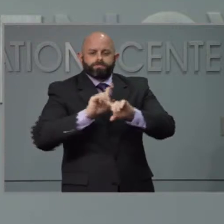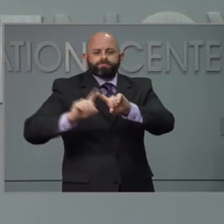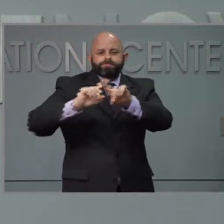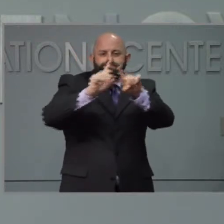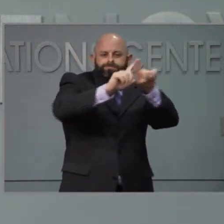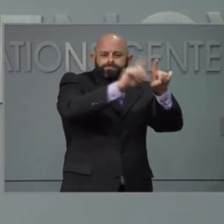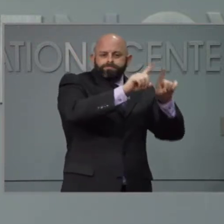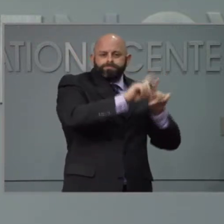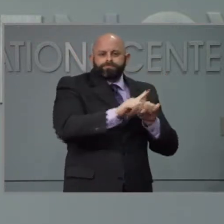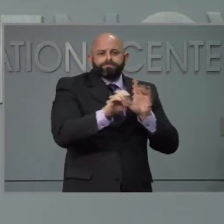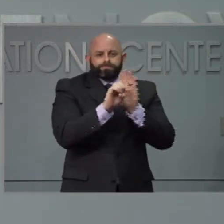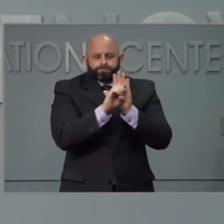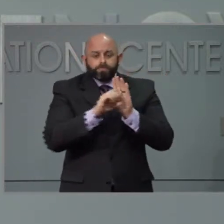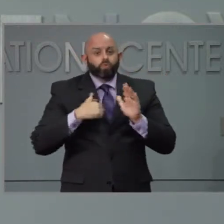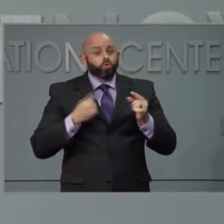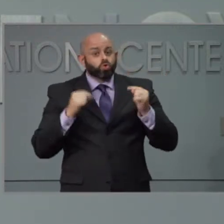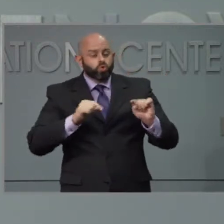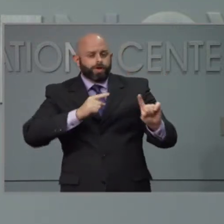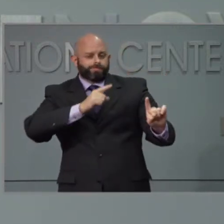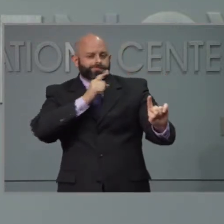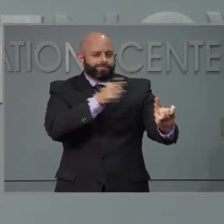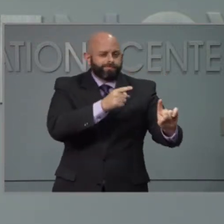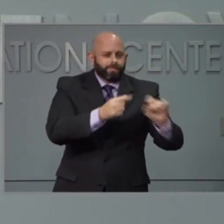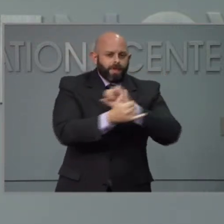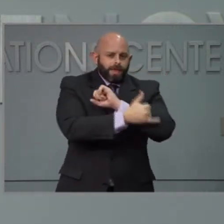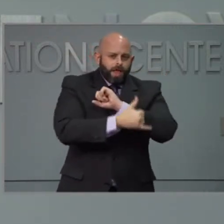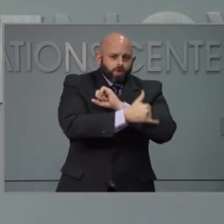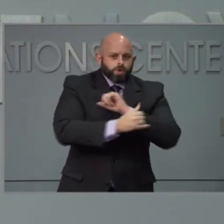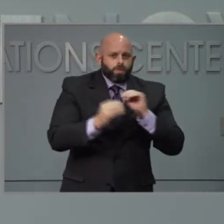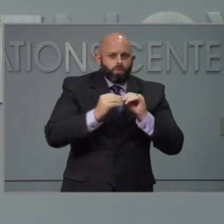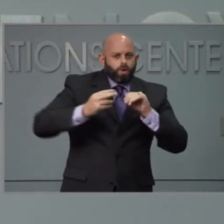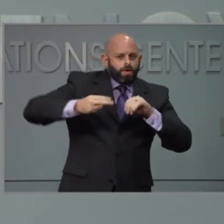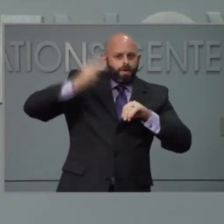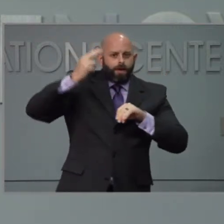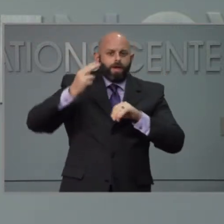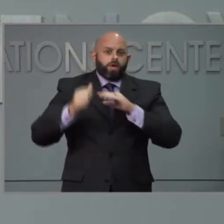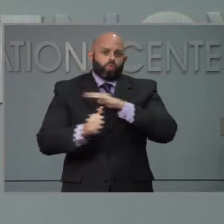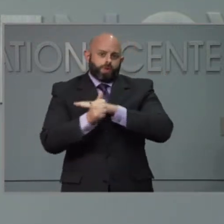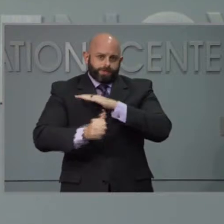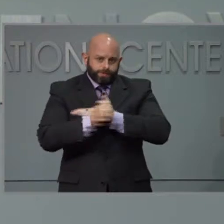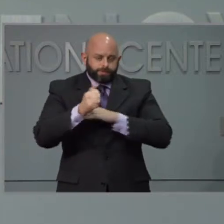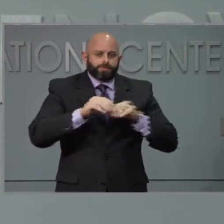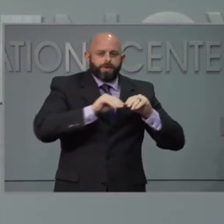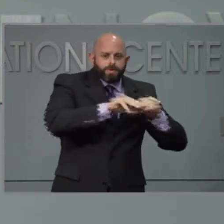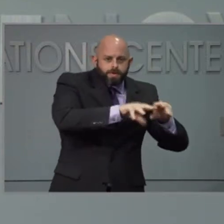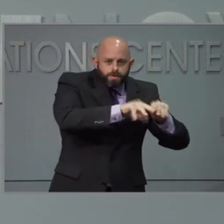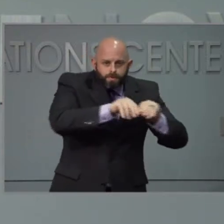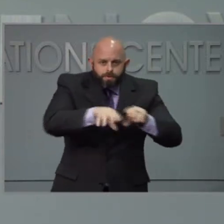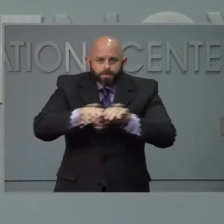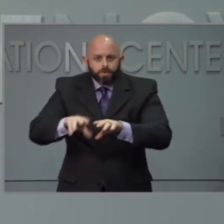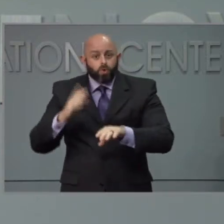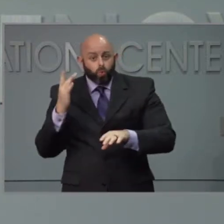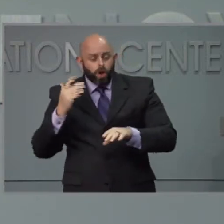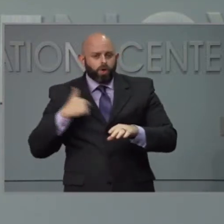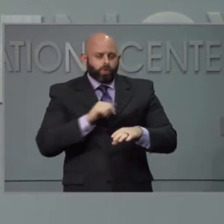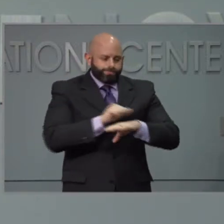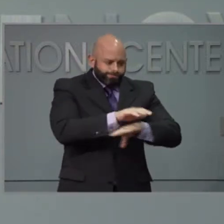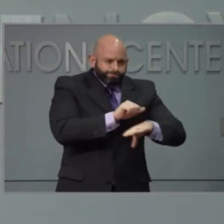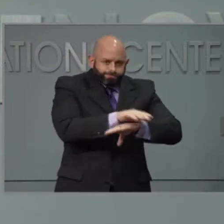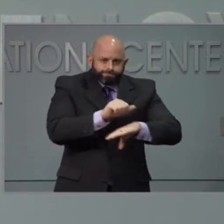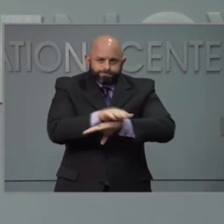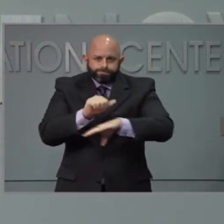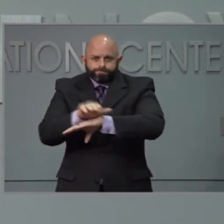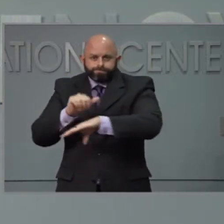settings. We are trying to target them to those who are at higher risk of those outbreak settings, because again, it's